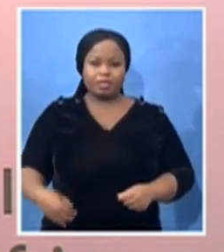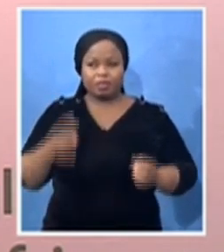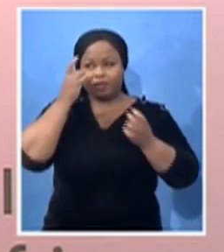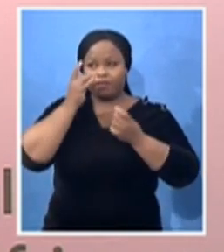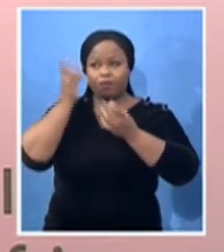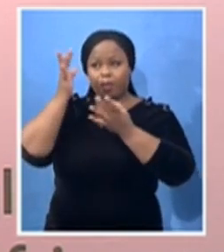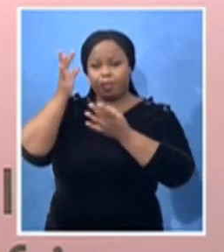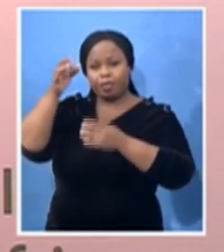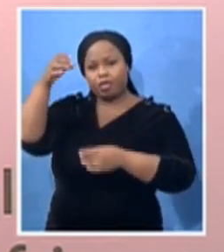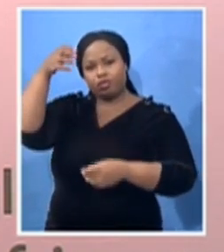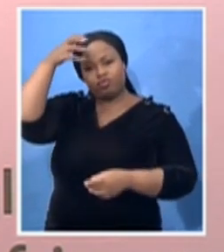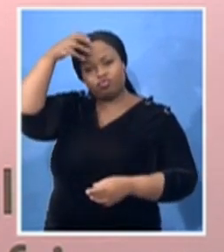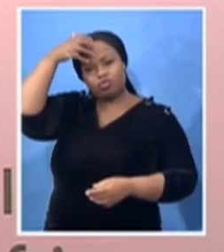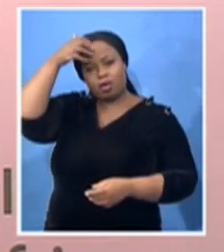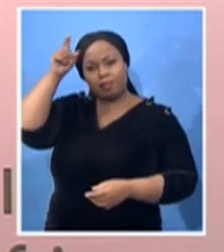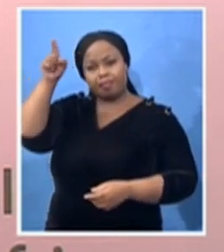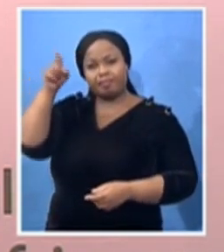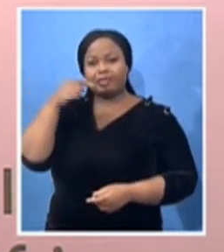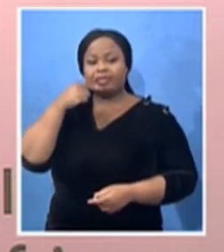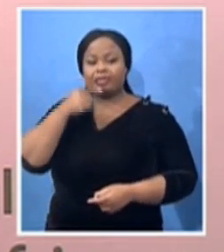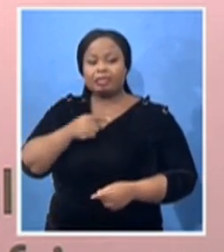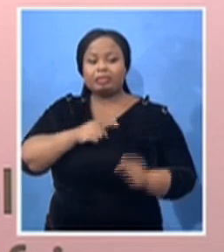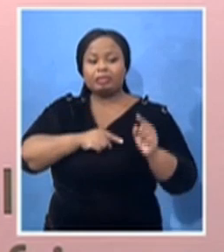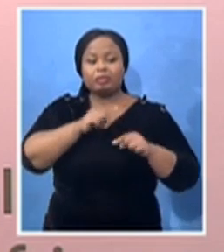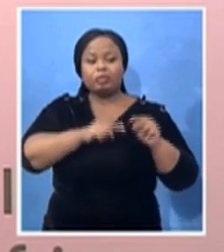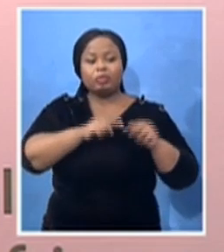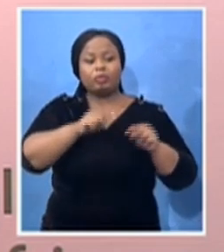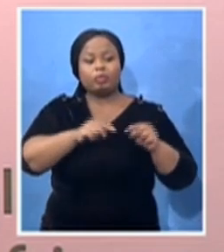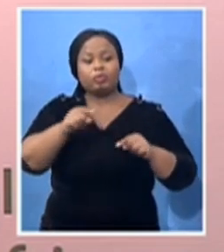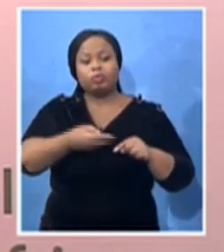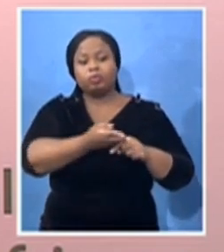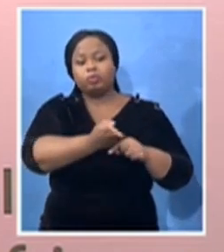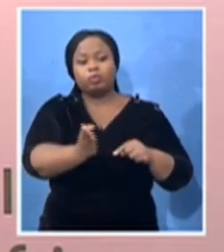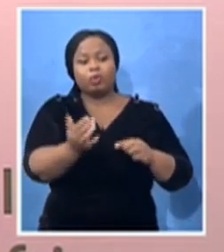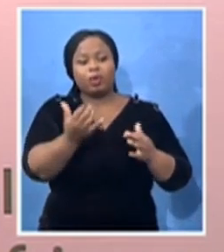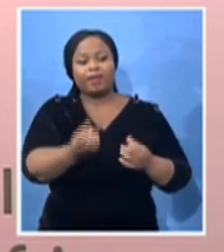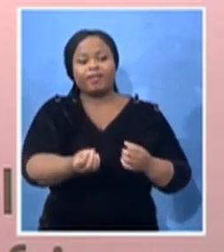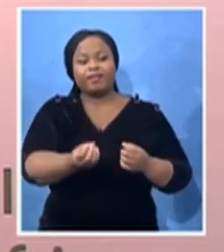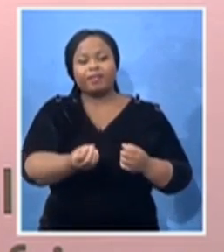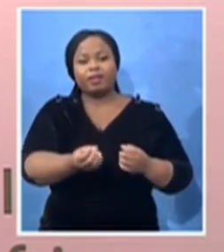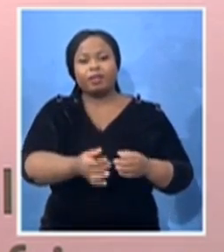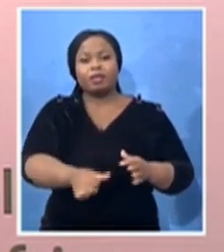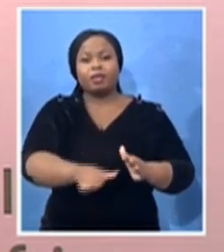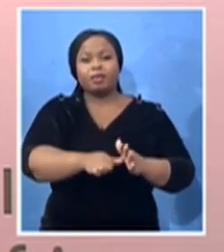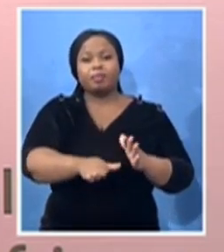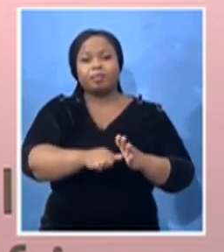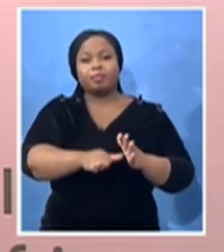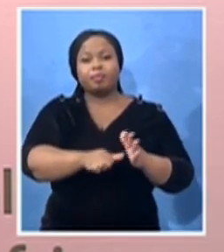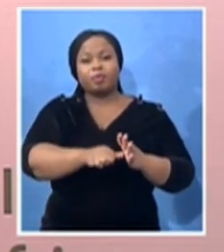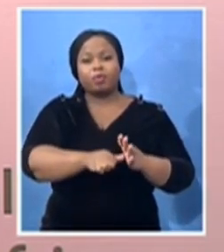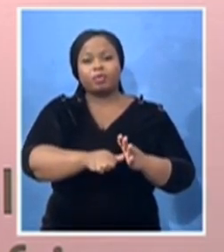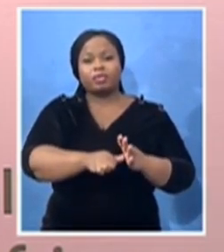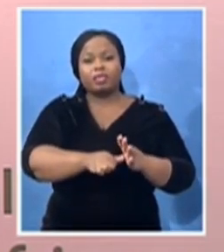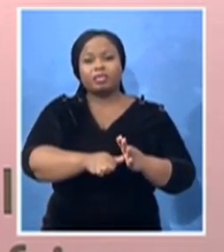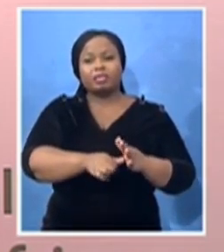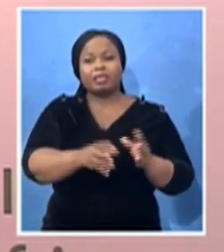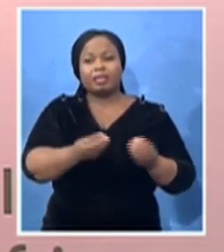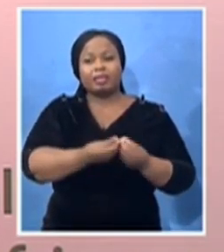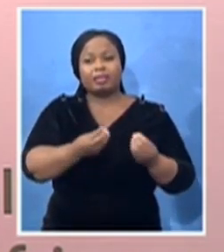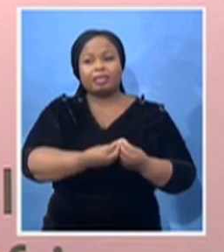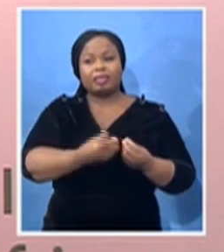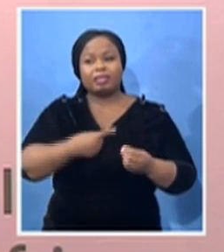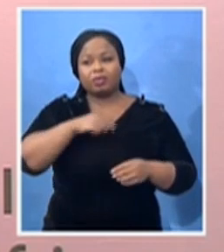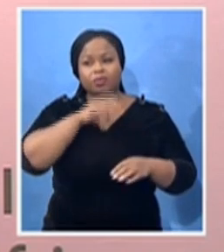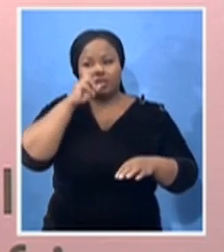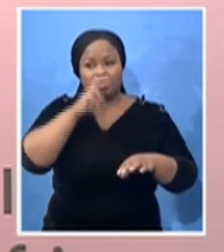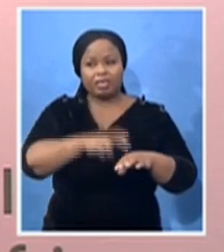various very important necessities that we need to deal with COVID-19 that have